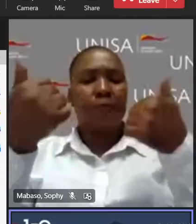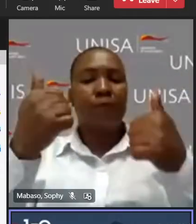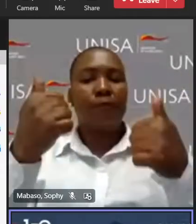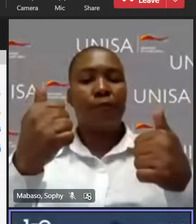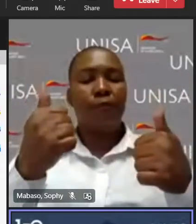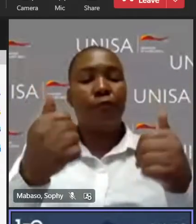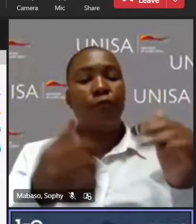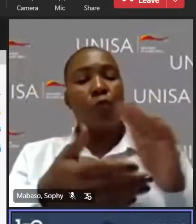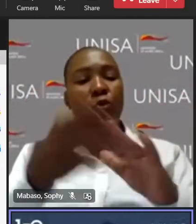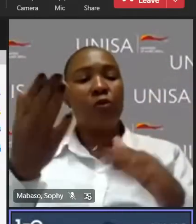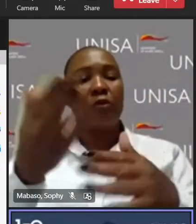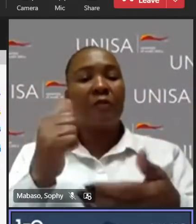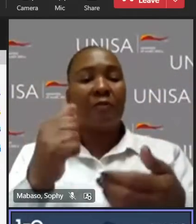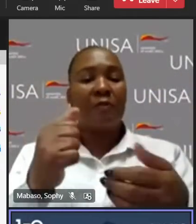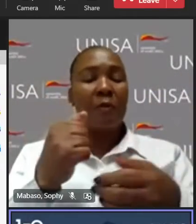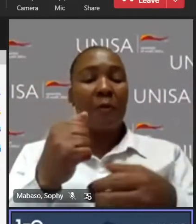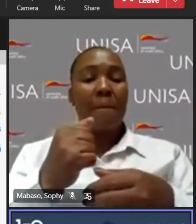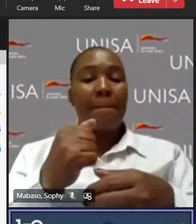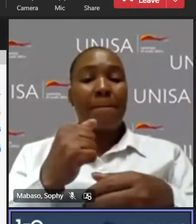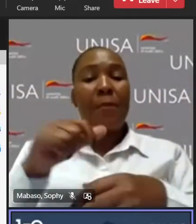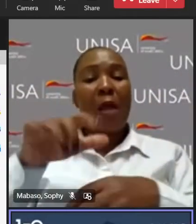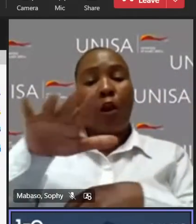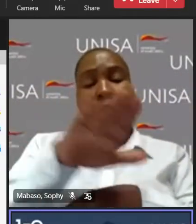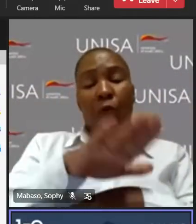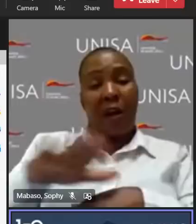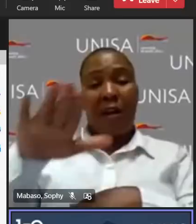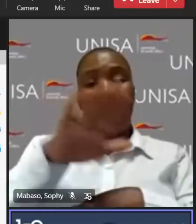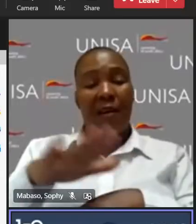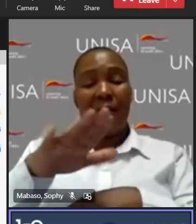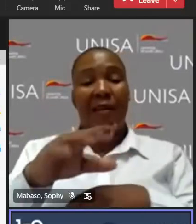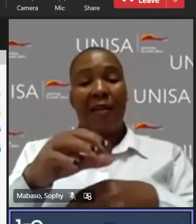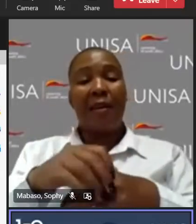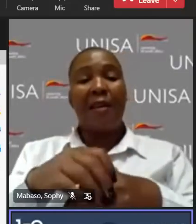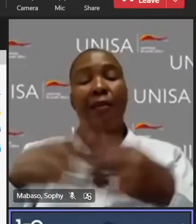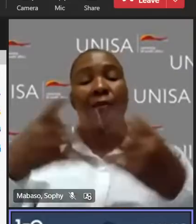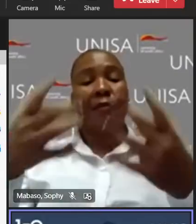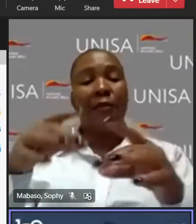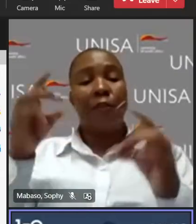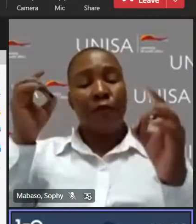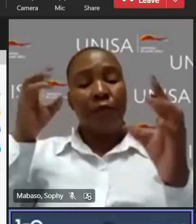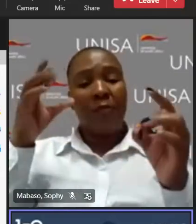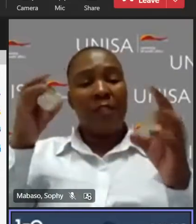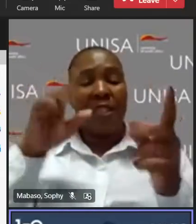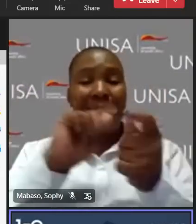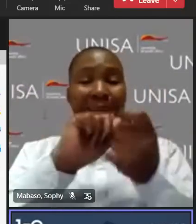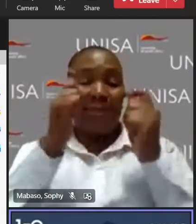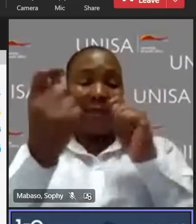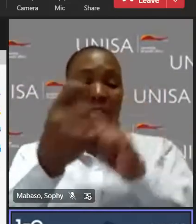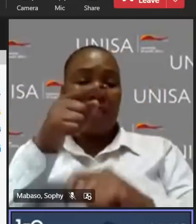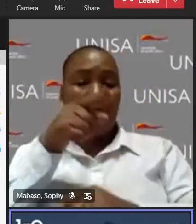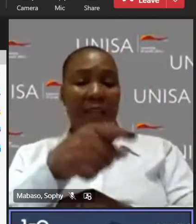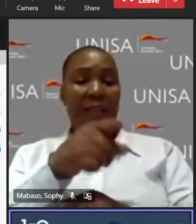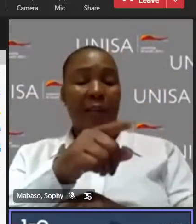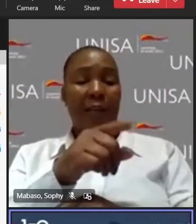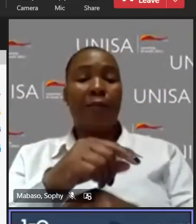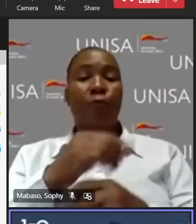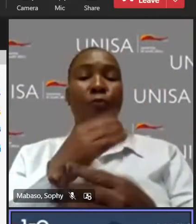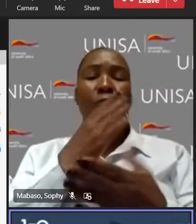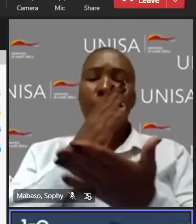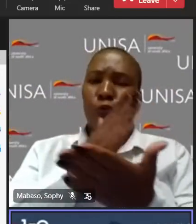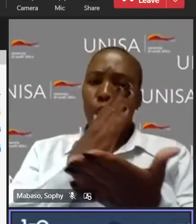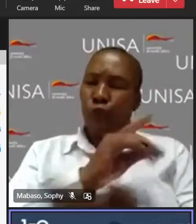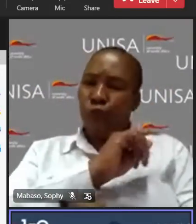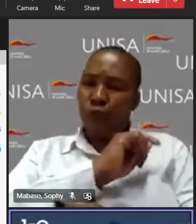or my biographical details and change it there to ensure that your parcel is actually delivered at the